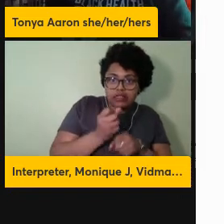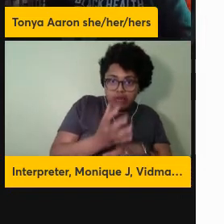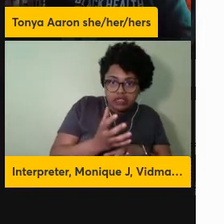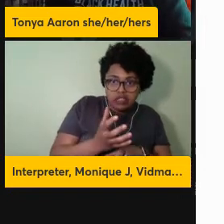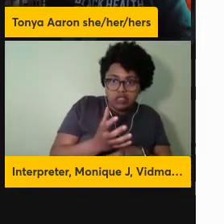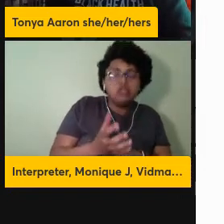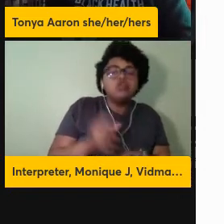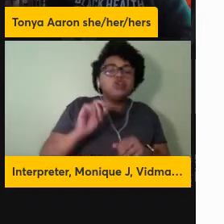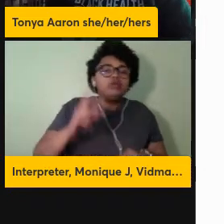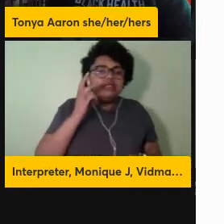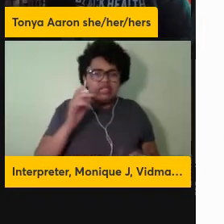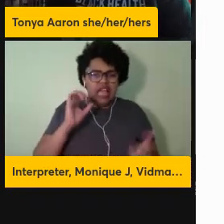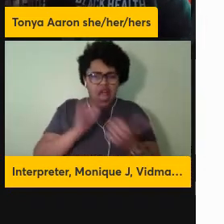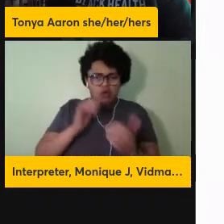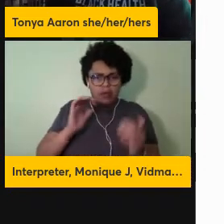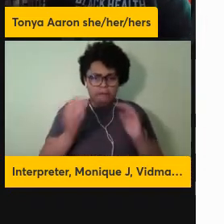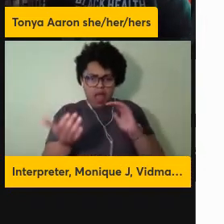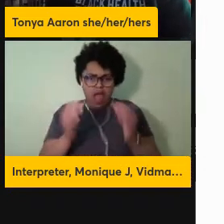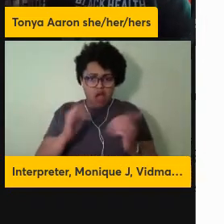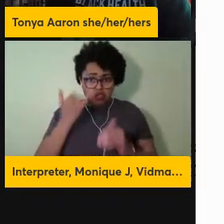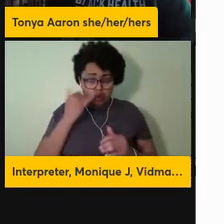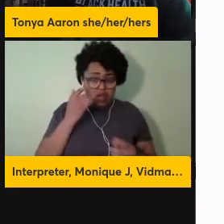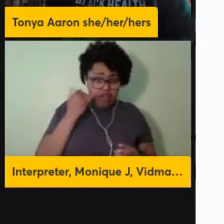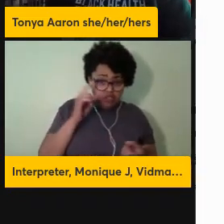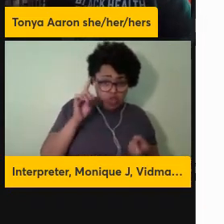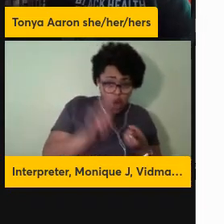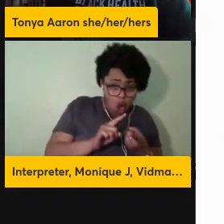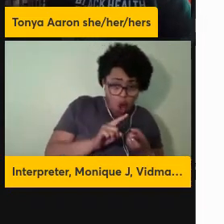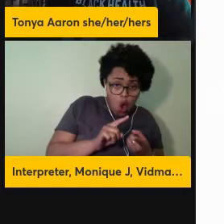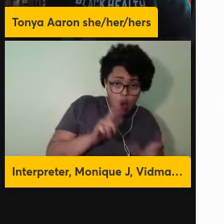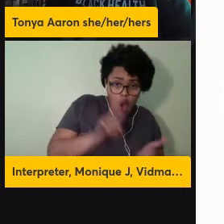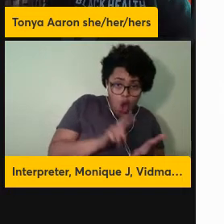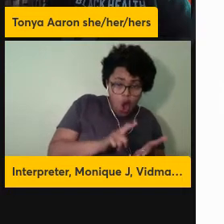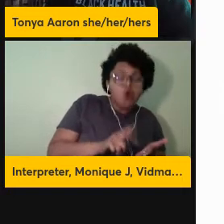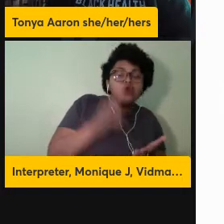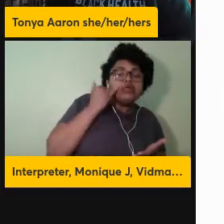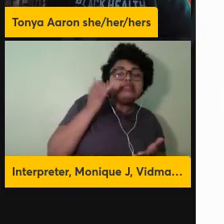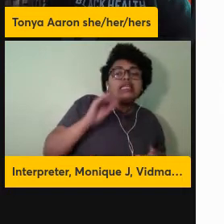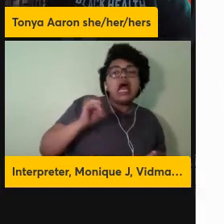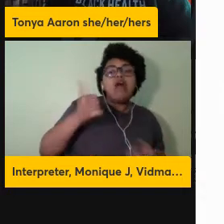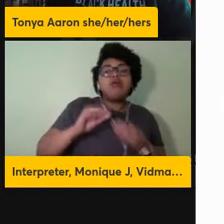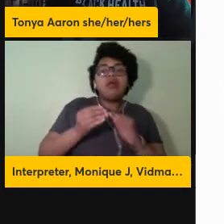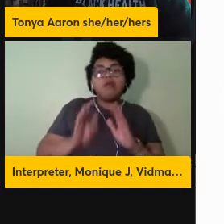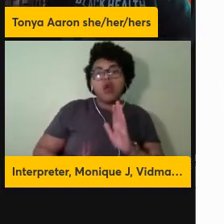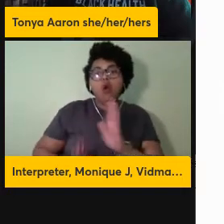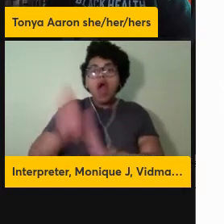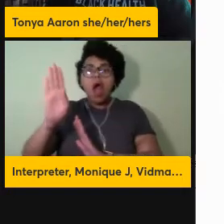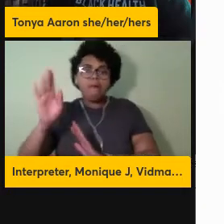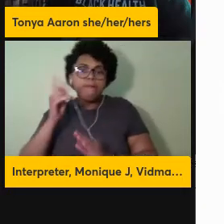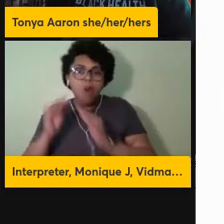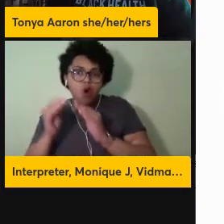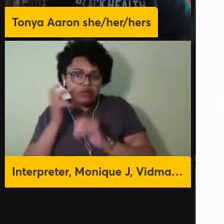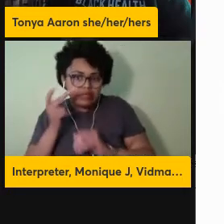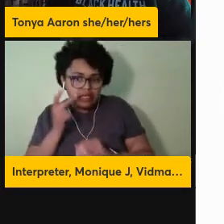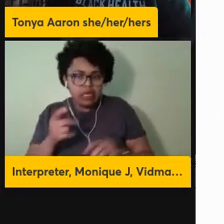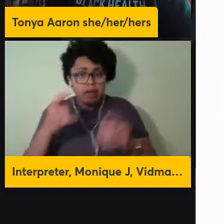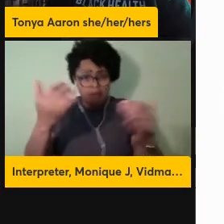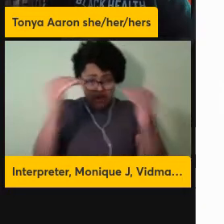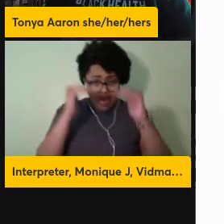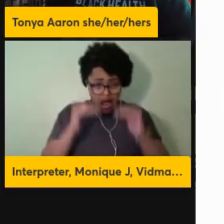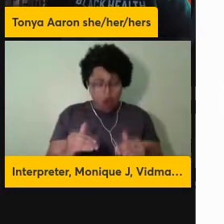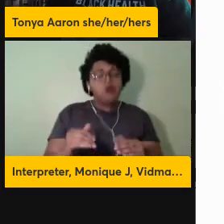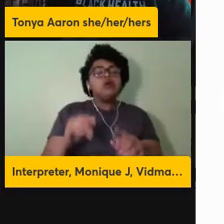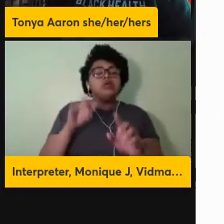up. When we look at immature and mature ASCs in the bone marrow, we see that TNF-alpha treatment